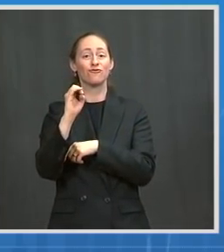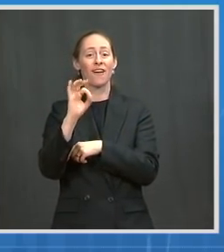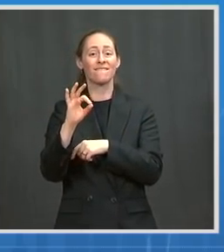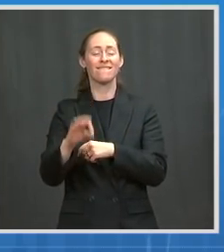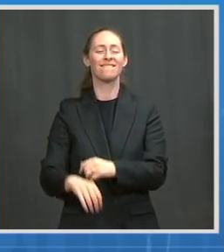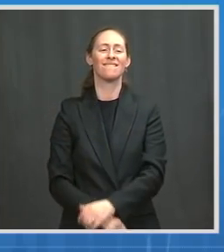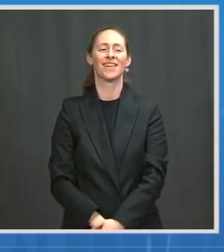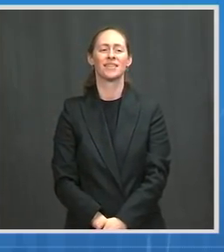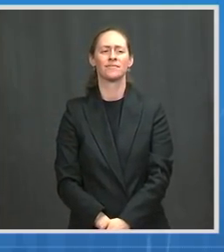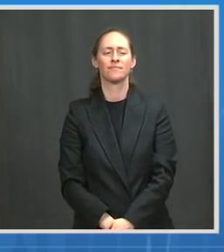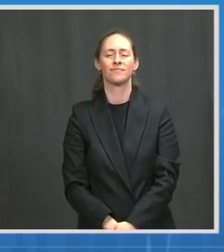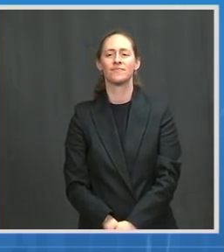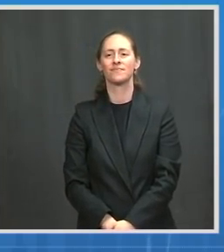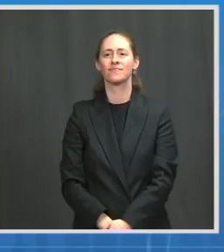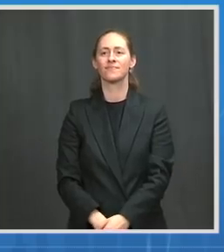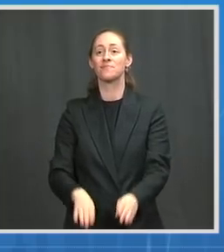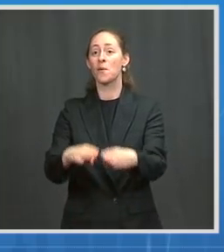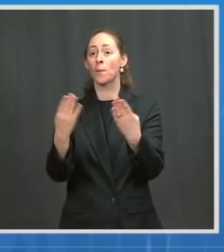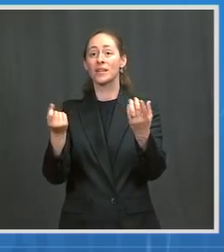Let's open it up for a few questions.